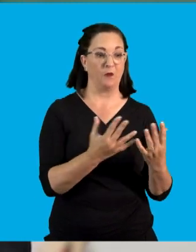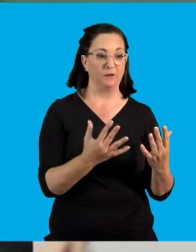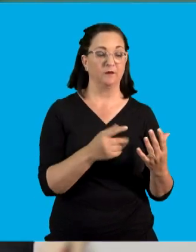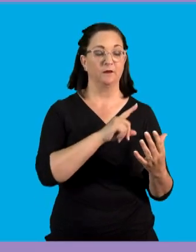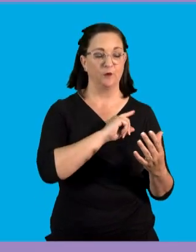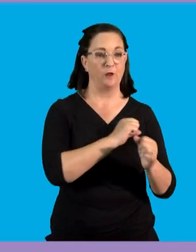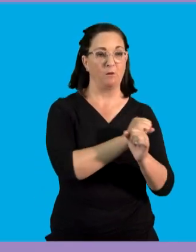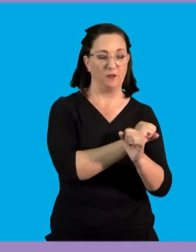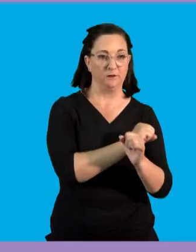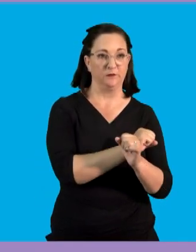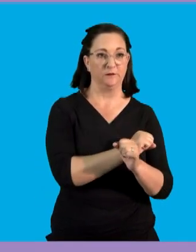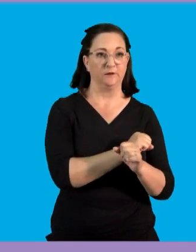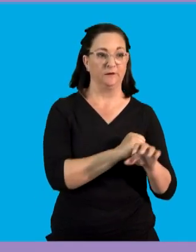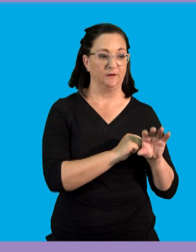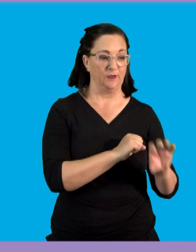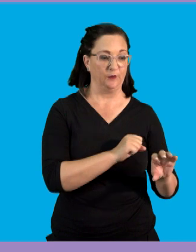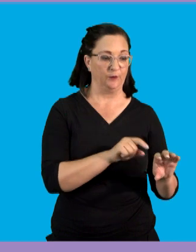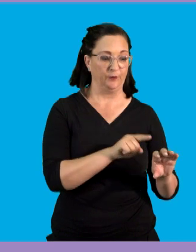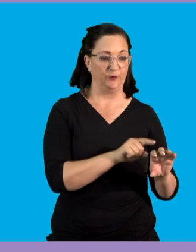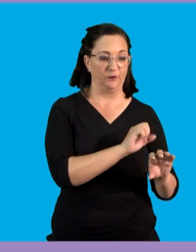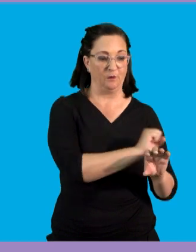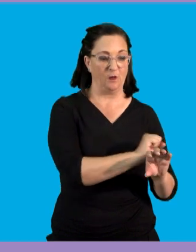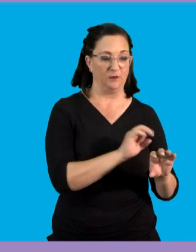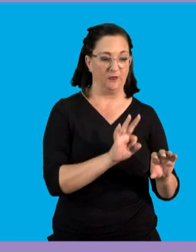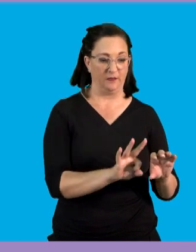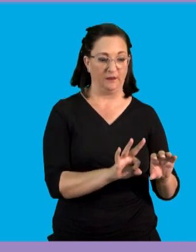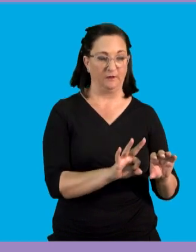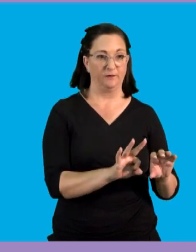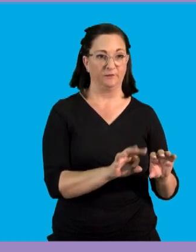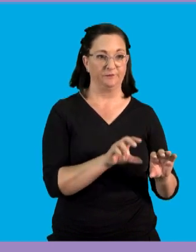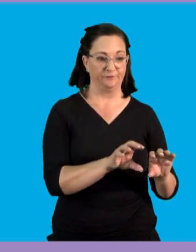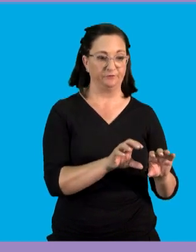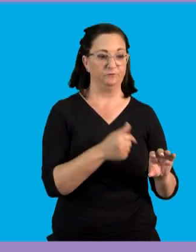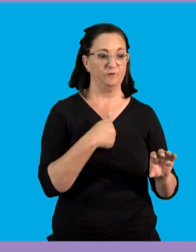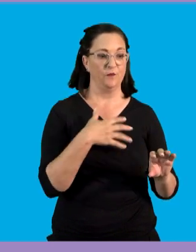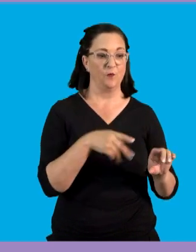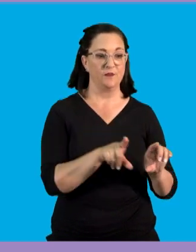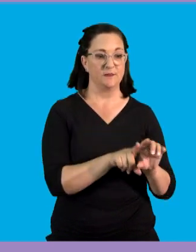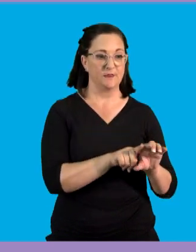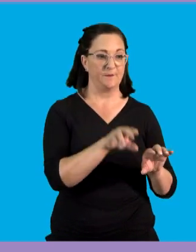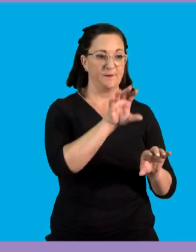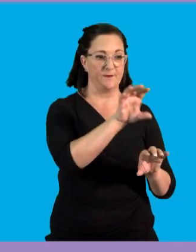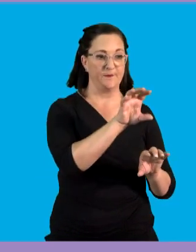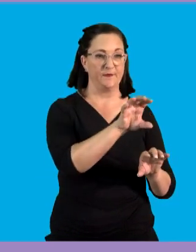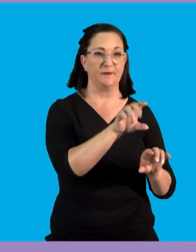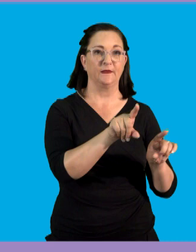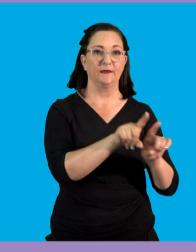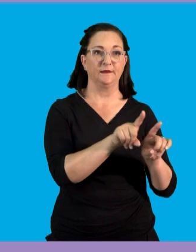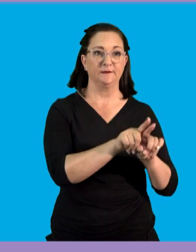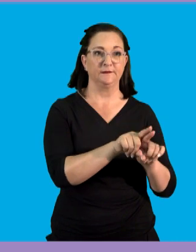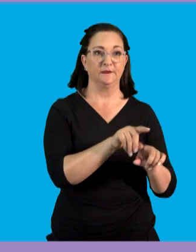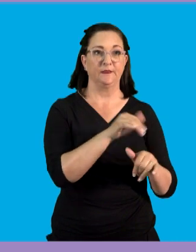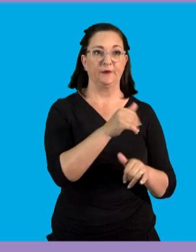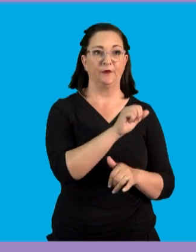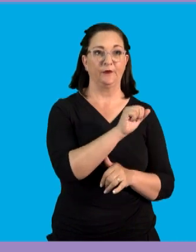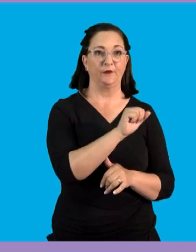multiplication. So because we've multiplied by 3 with the denominator, so that we keep the value of that common fraction, we are going